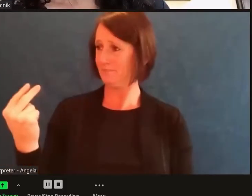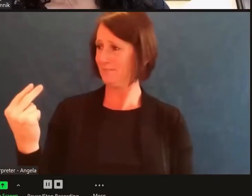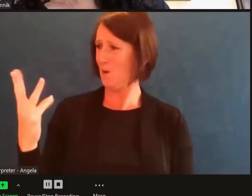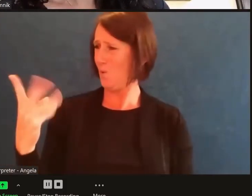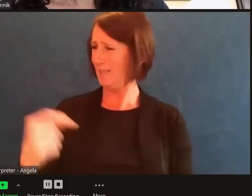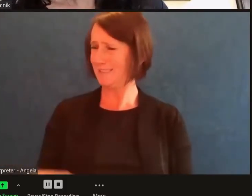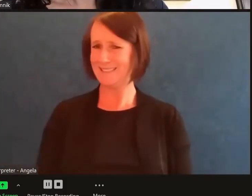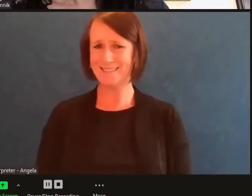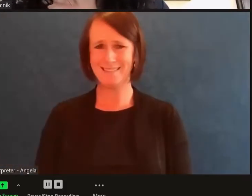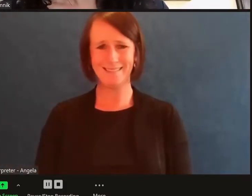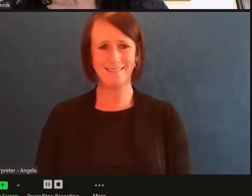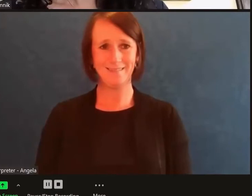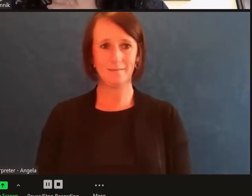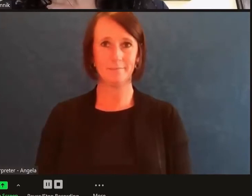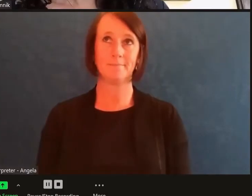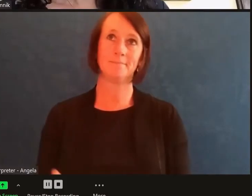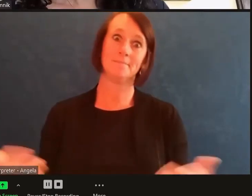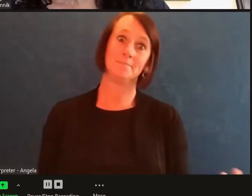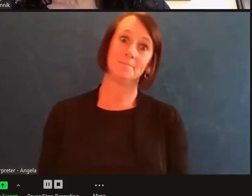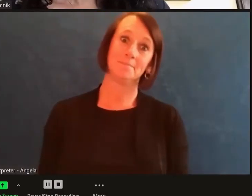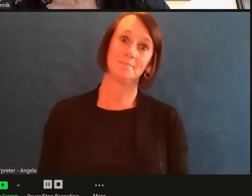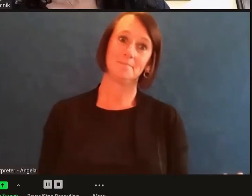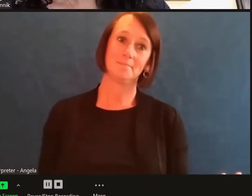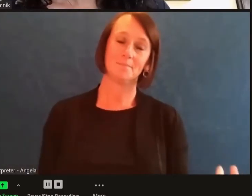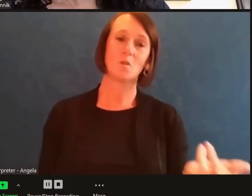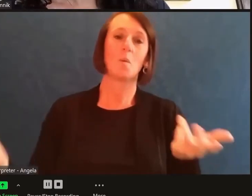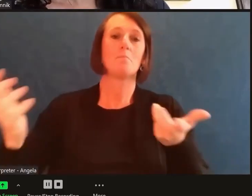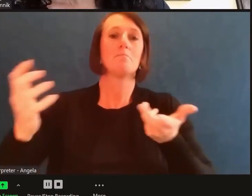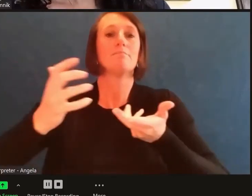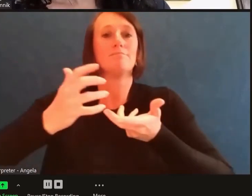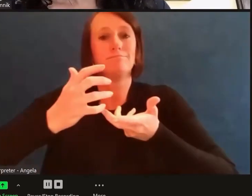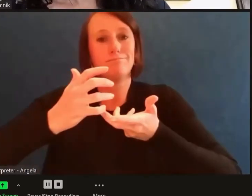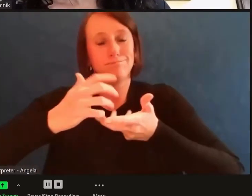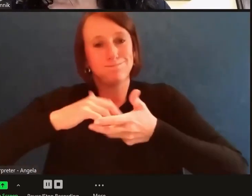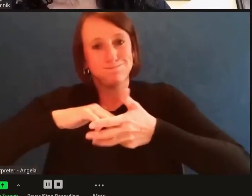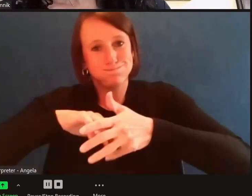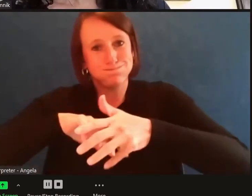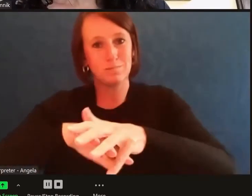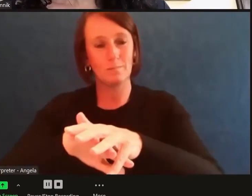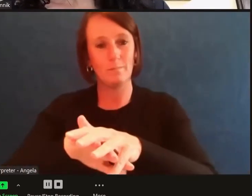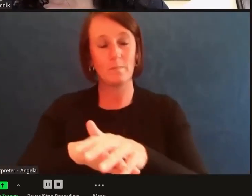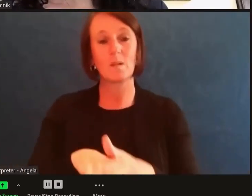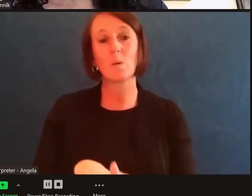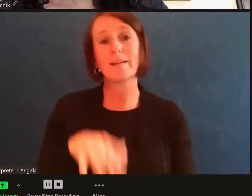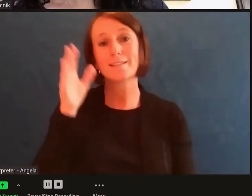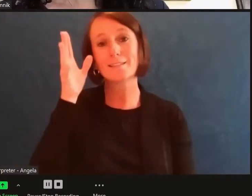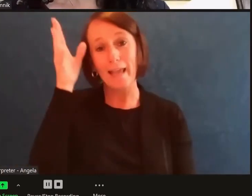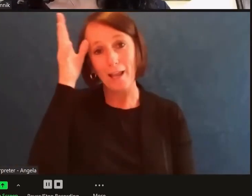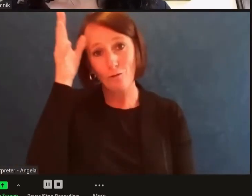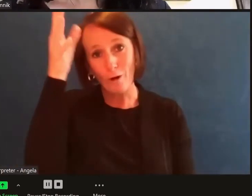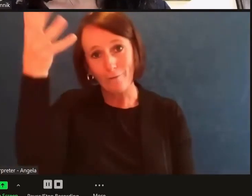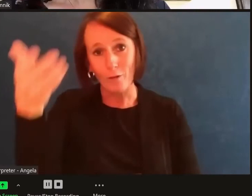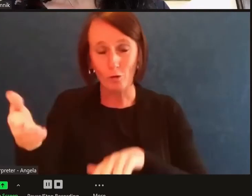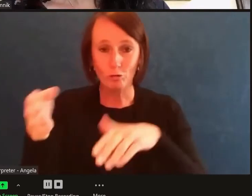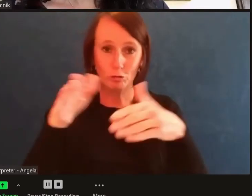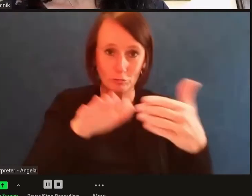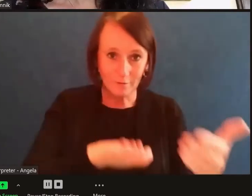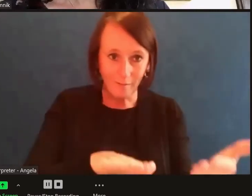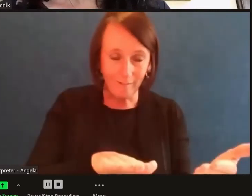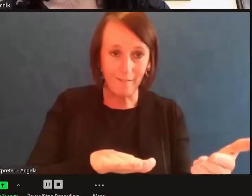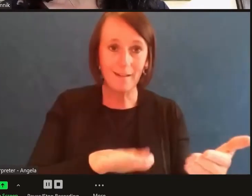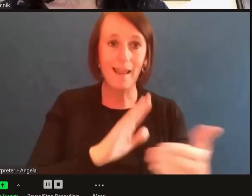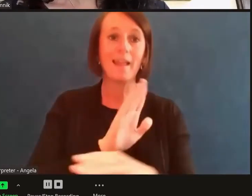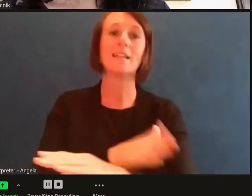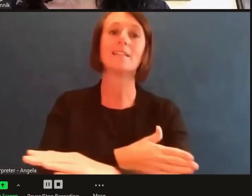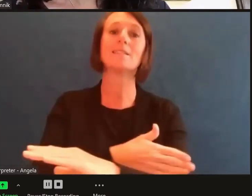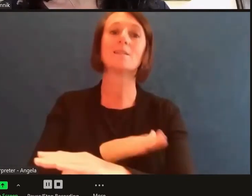what? So we combined. This is a story about a grandfather in his past and how music can be both something that opens up old